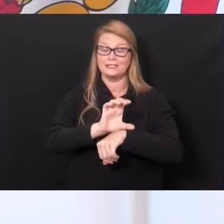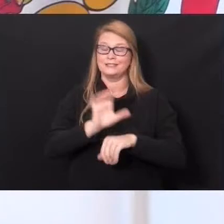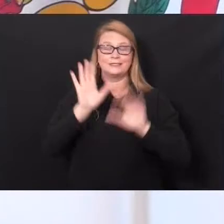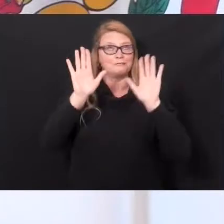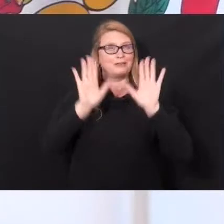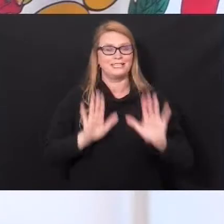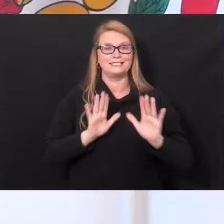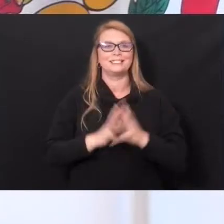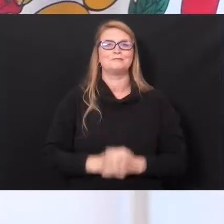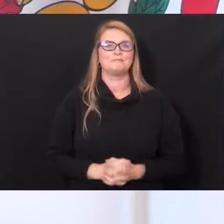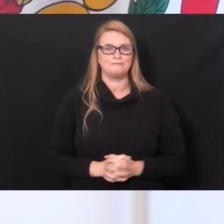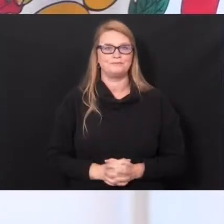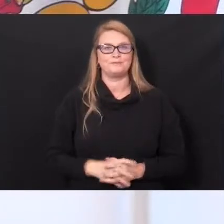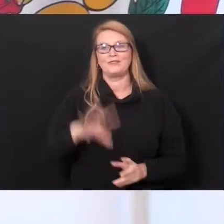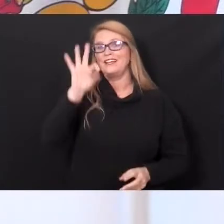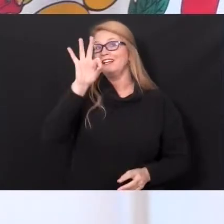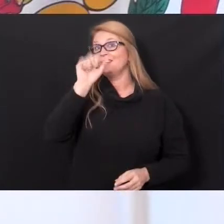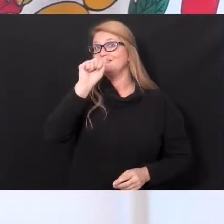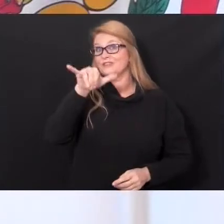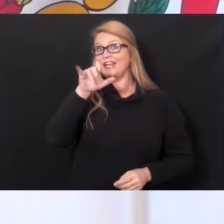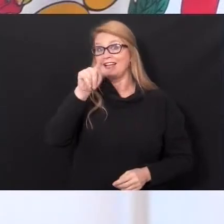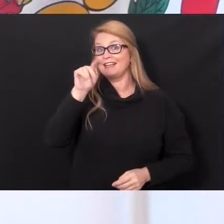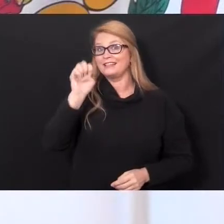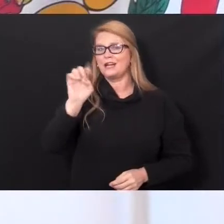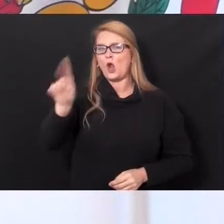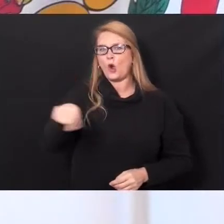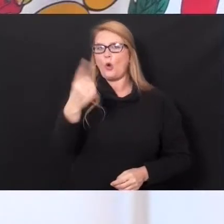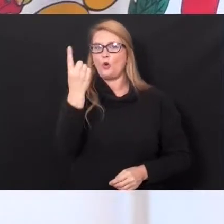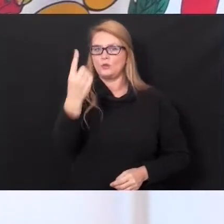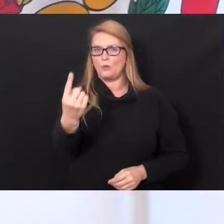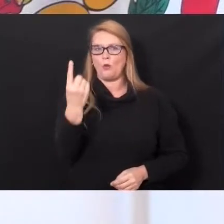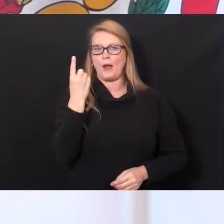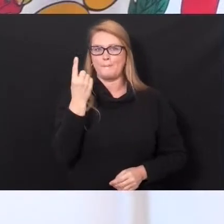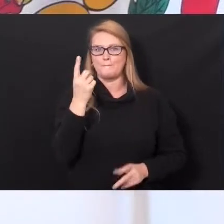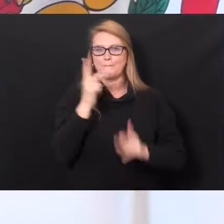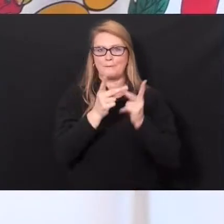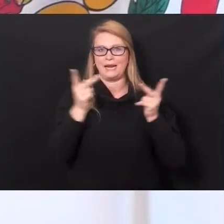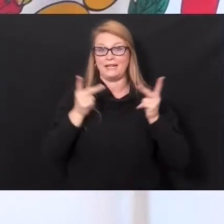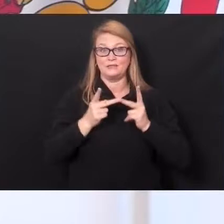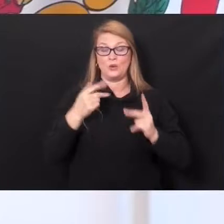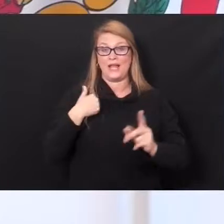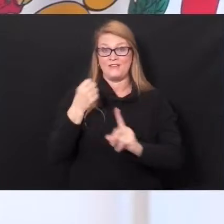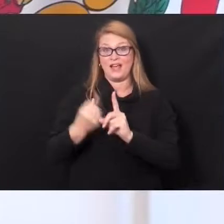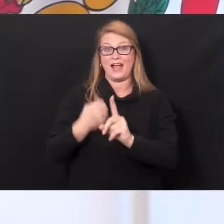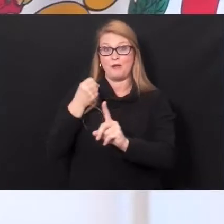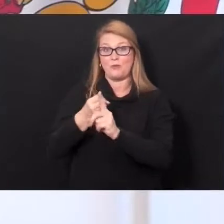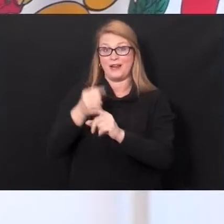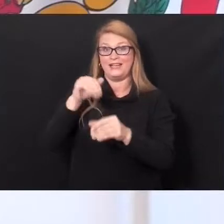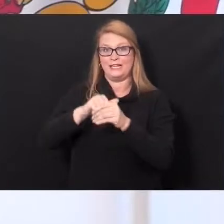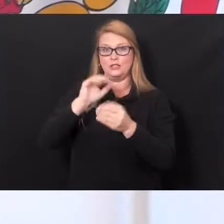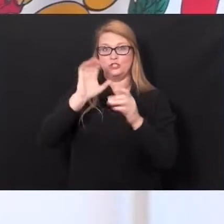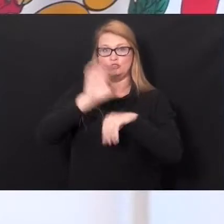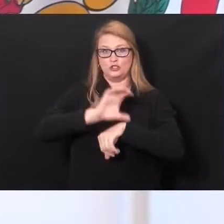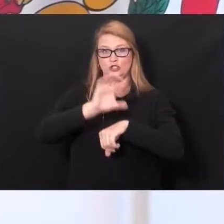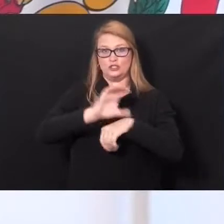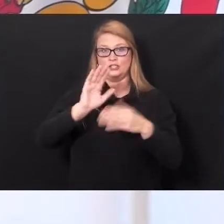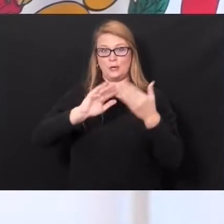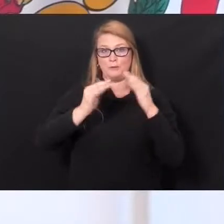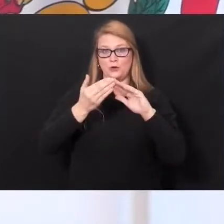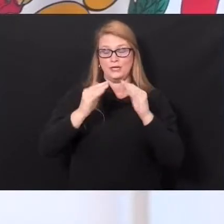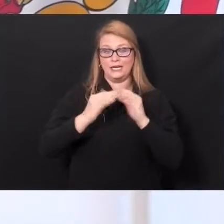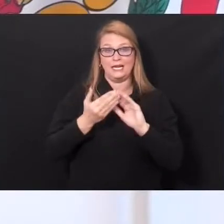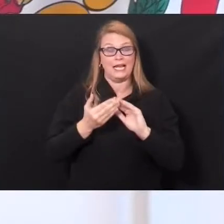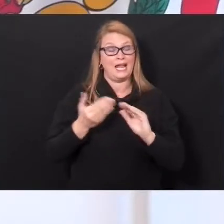amazing. Fayette County is the only place that we have an outbreak in our church community, and absolutely that